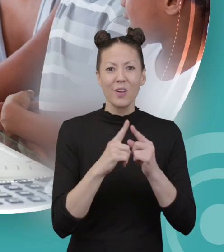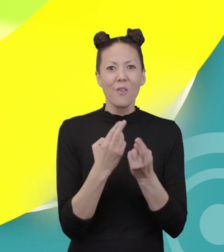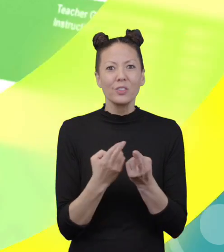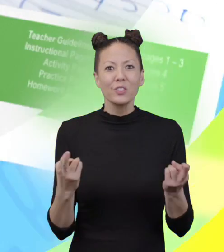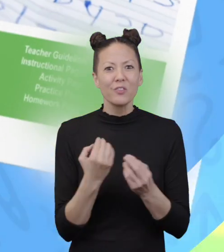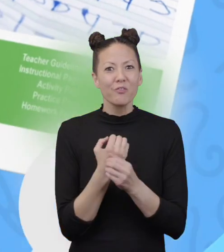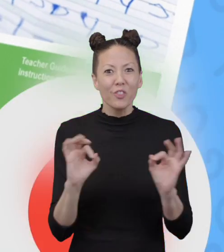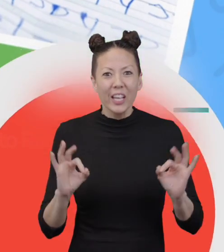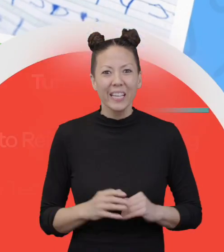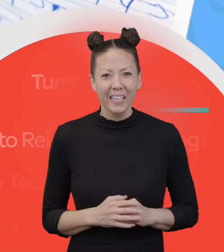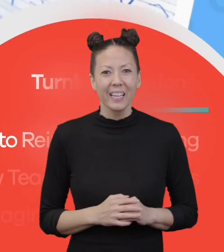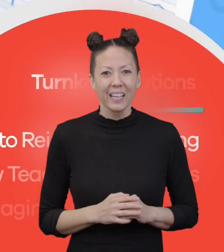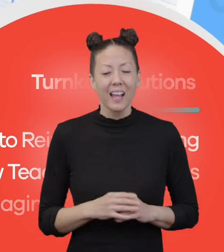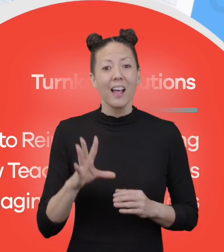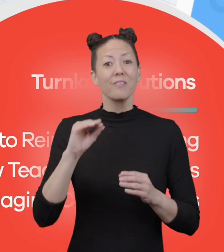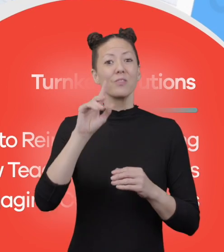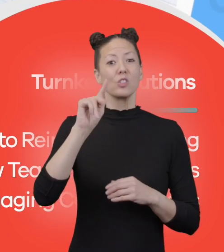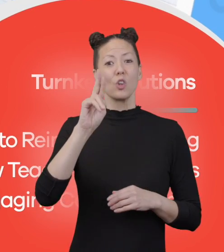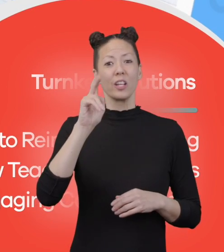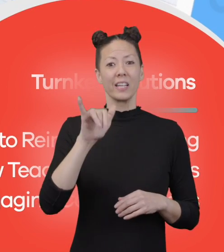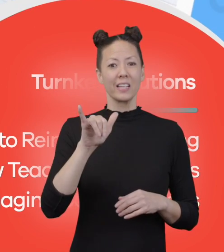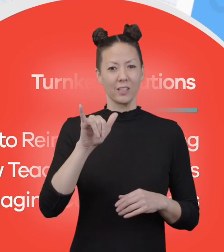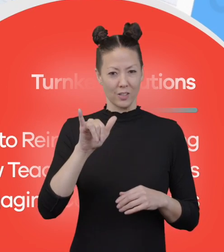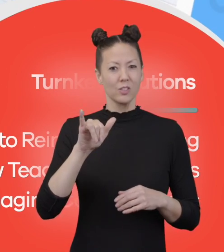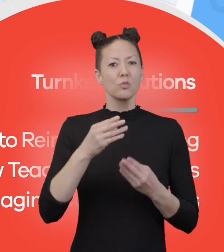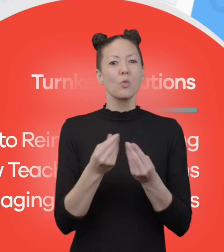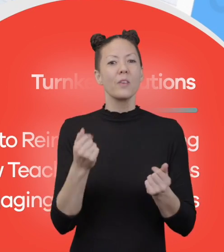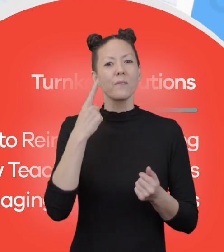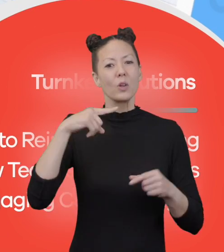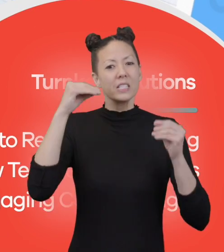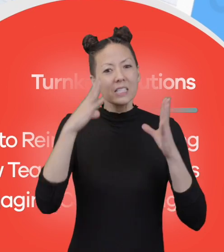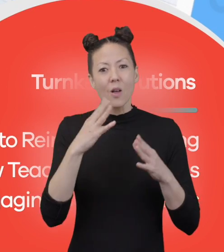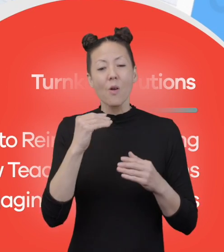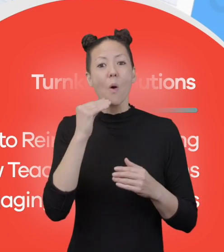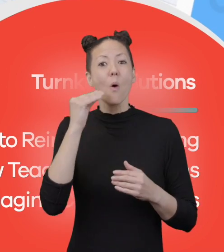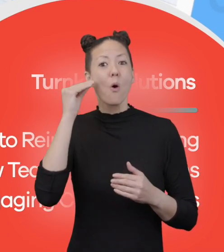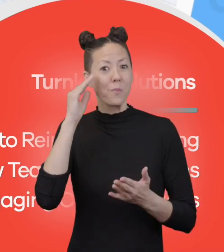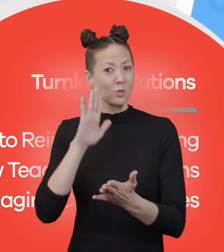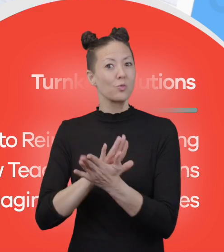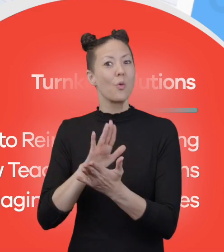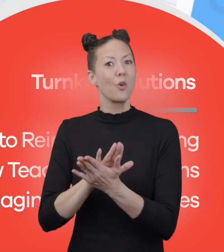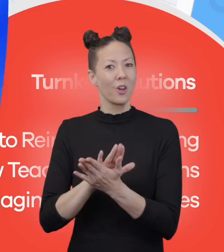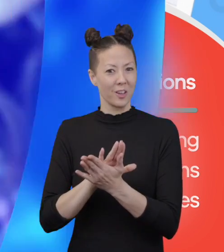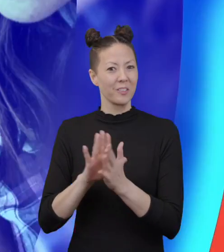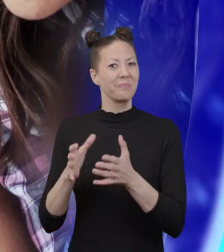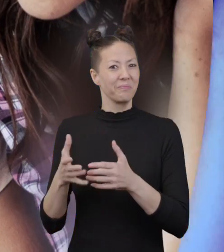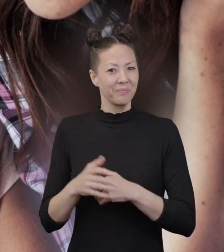resources and turnkey solutions for teachers and homeschoolers.